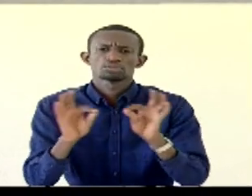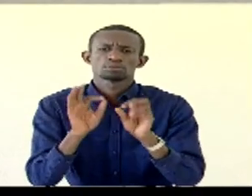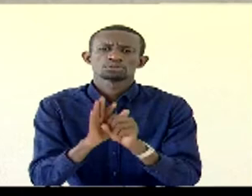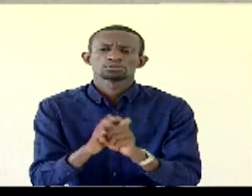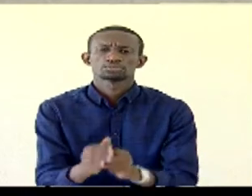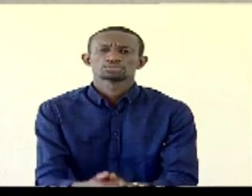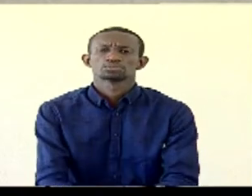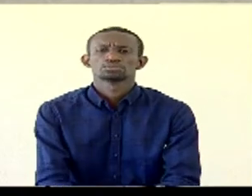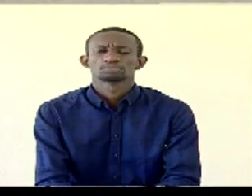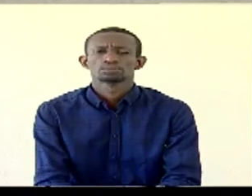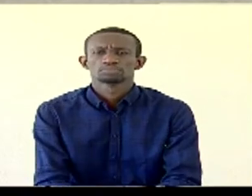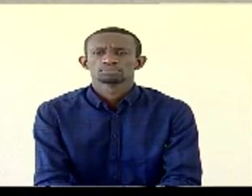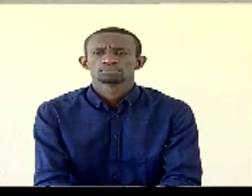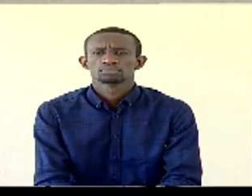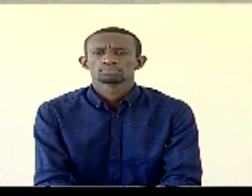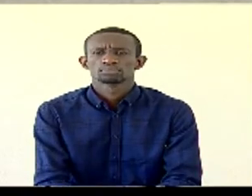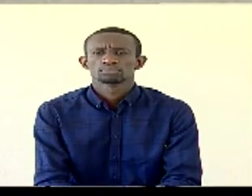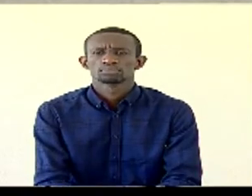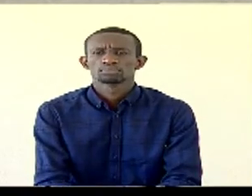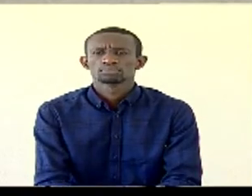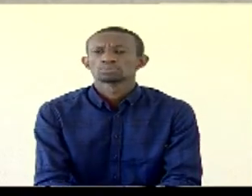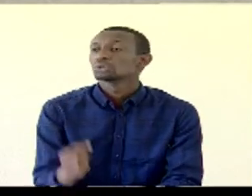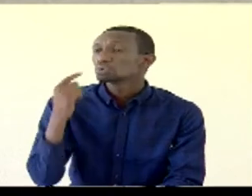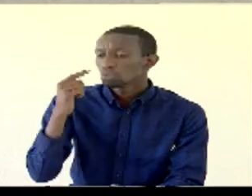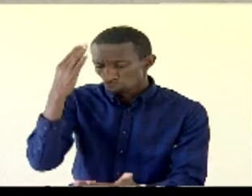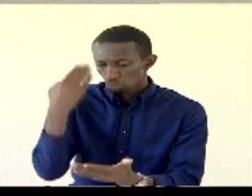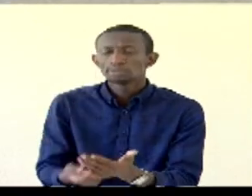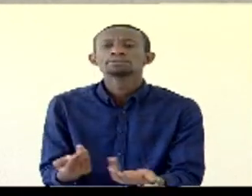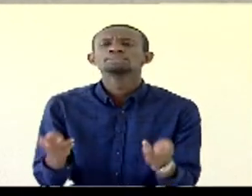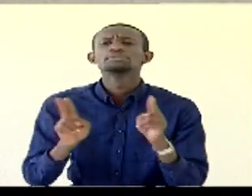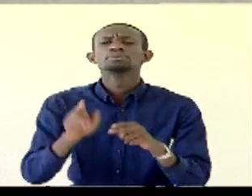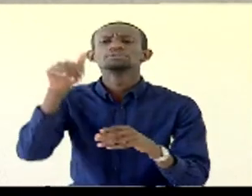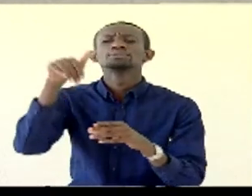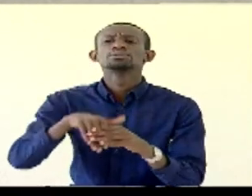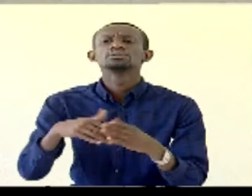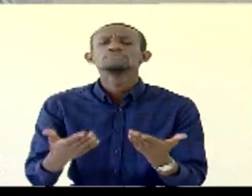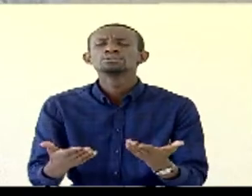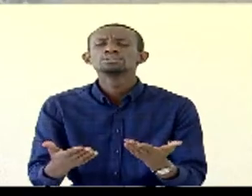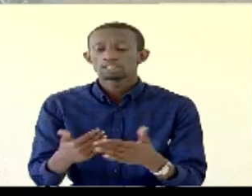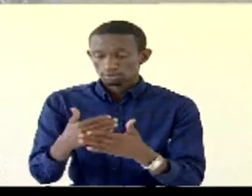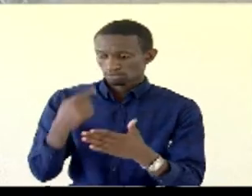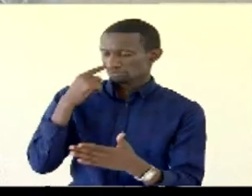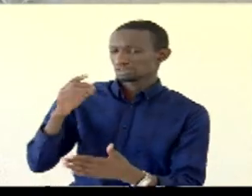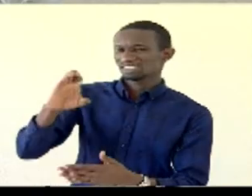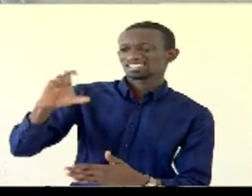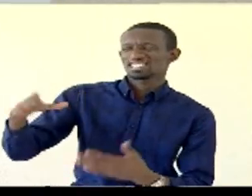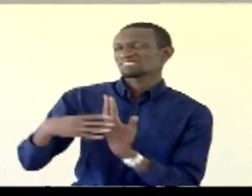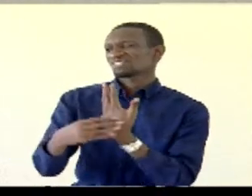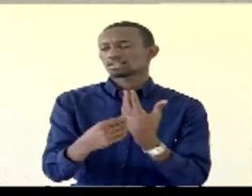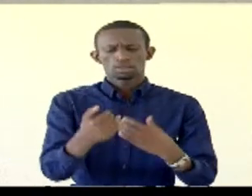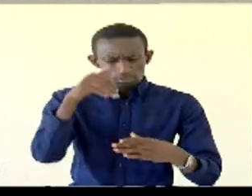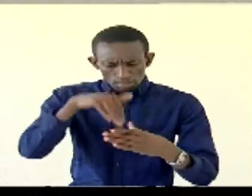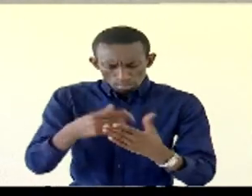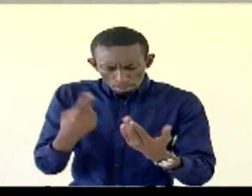Meaning that we are looking at what exactly happens inside before we actually see the cell splitting. So a